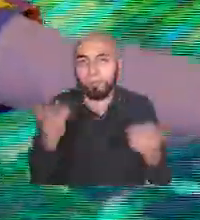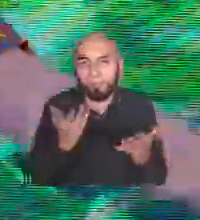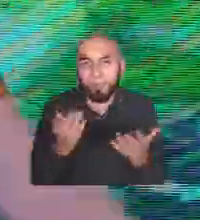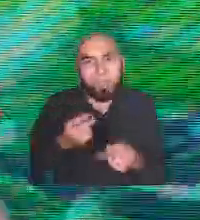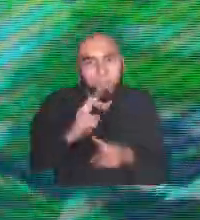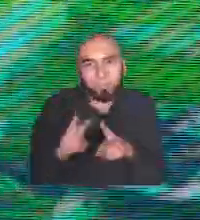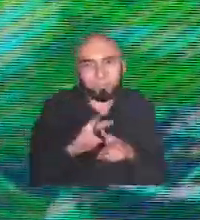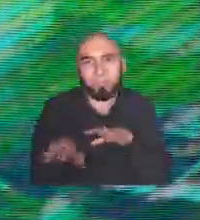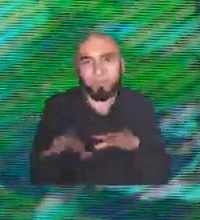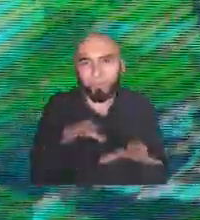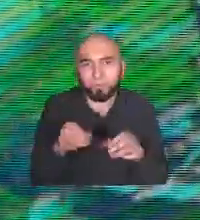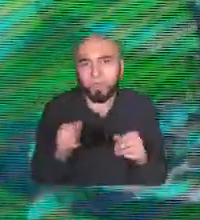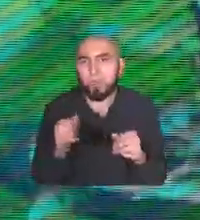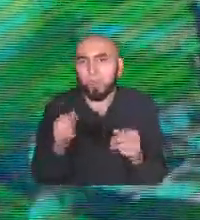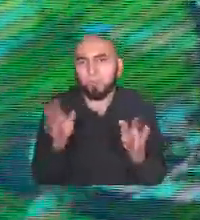scale.